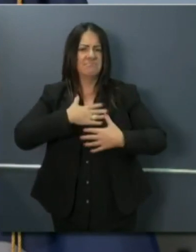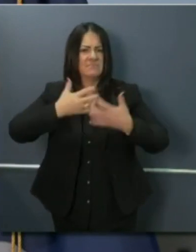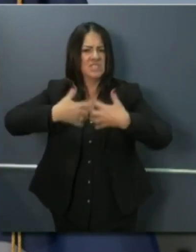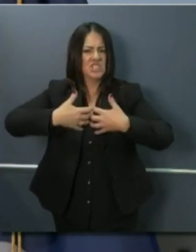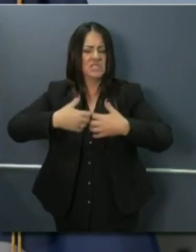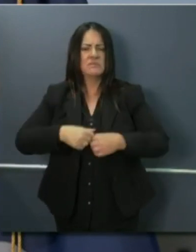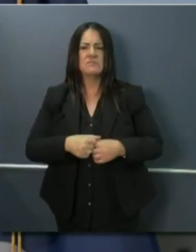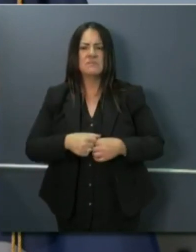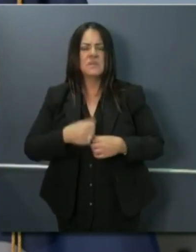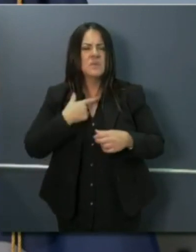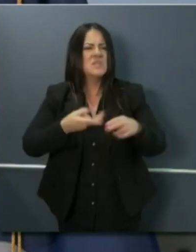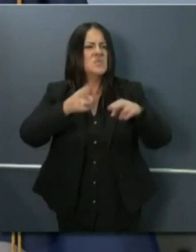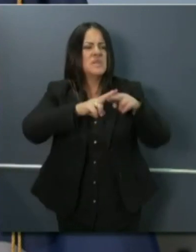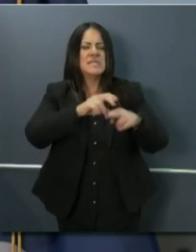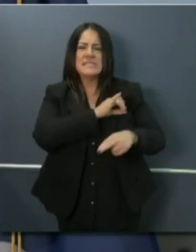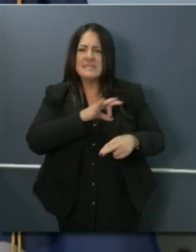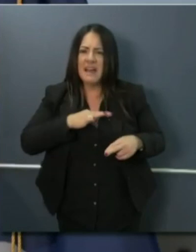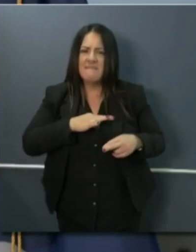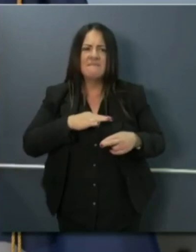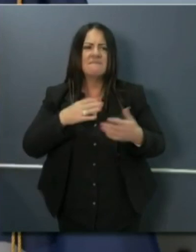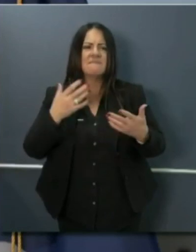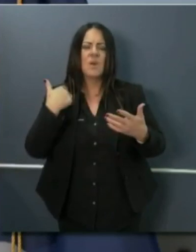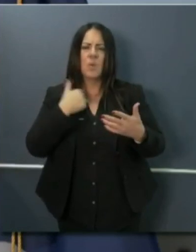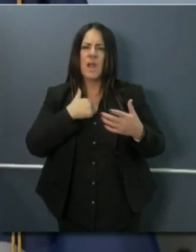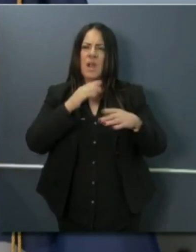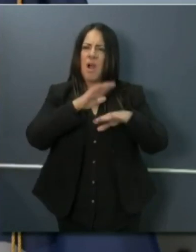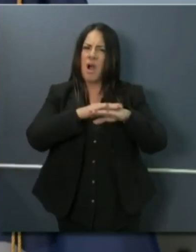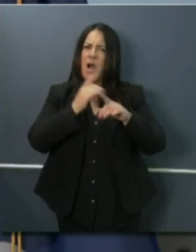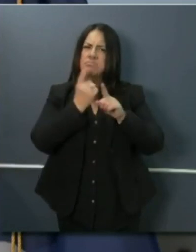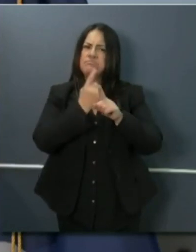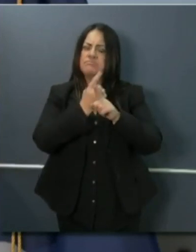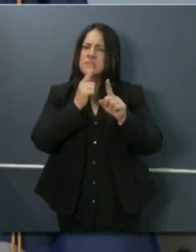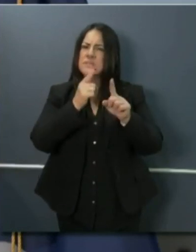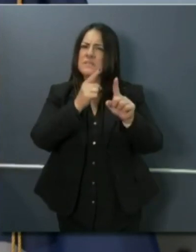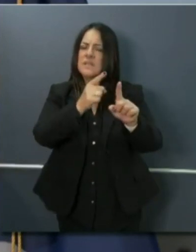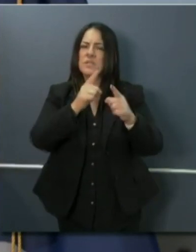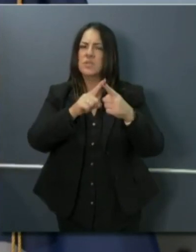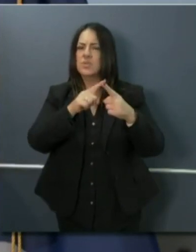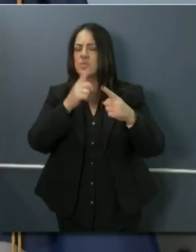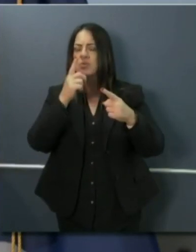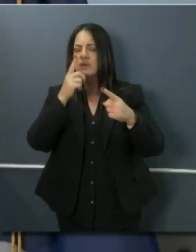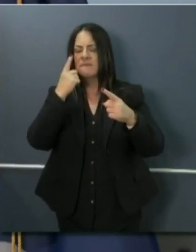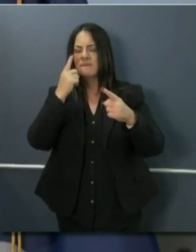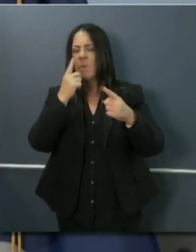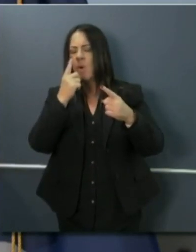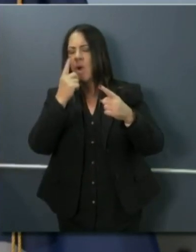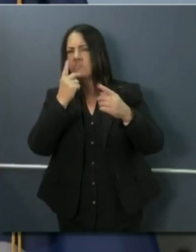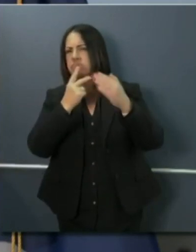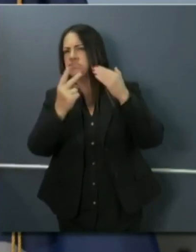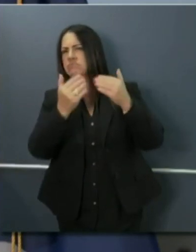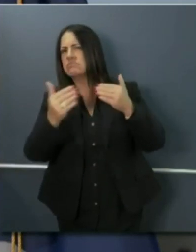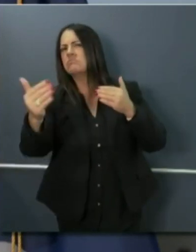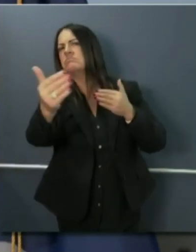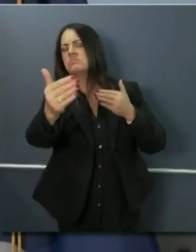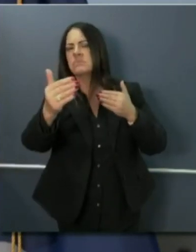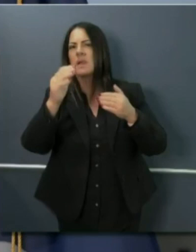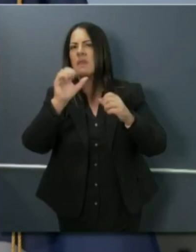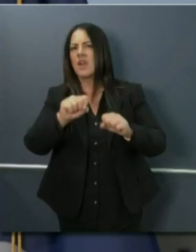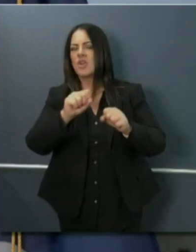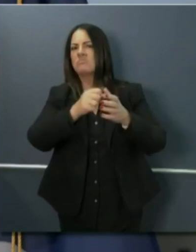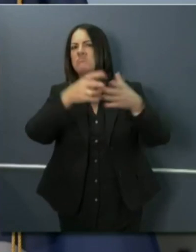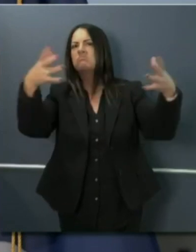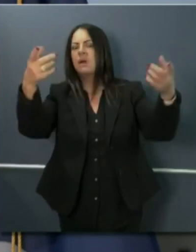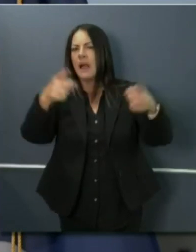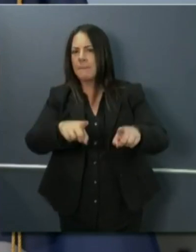increase beds, increase supplies are on track to continue to meet that for weeks to come. And just to reiterate what the governor said,